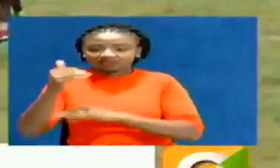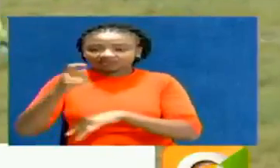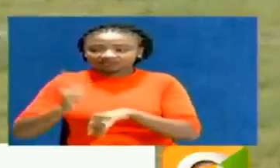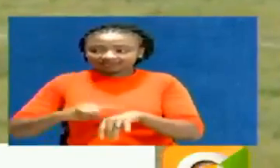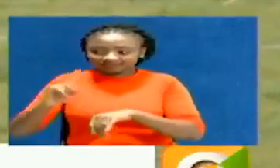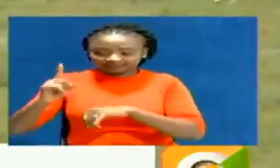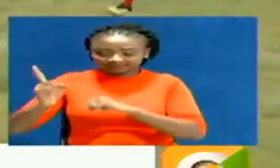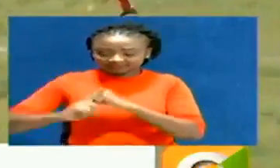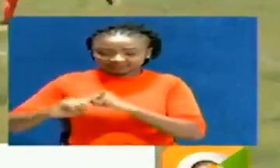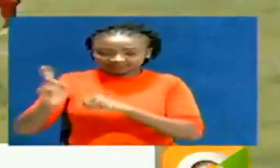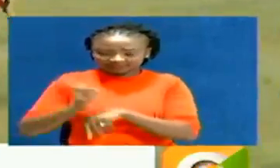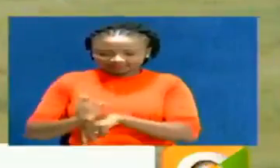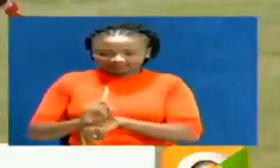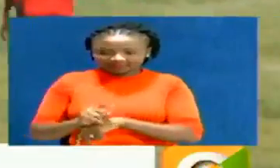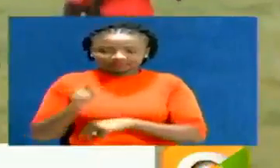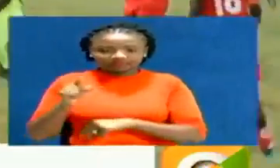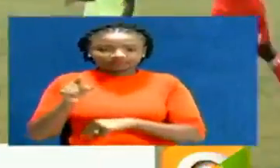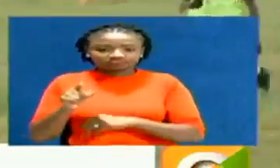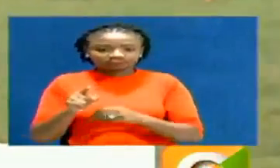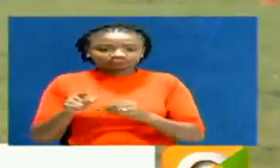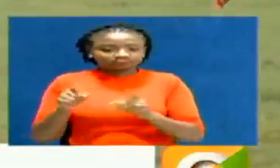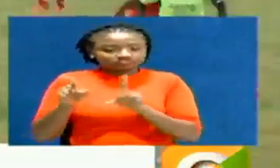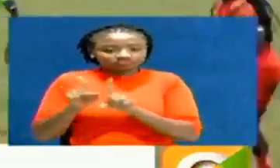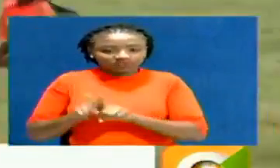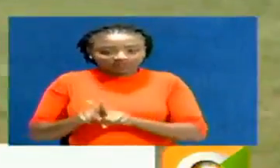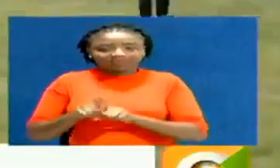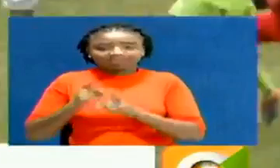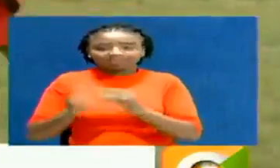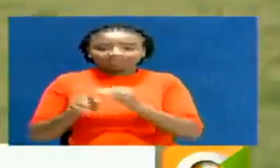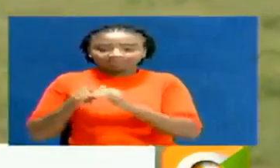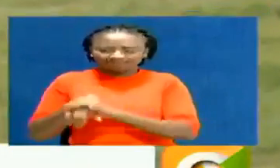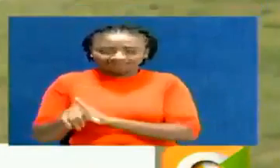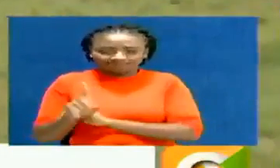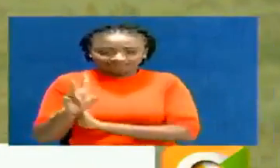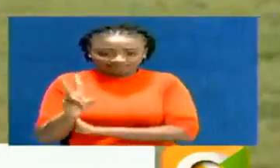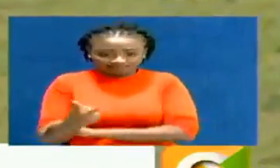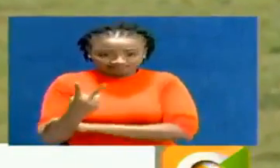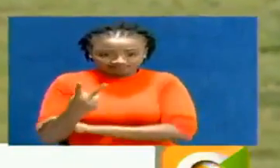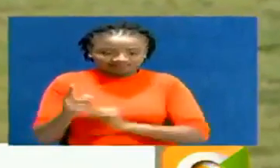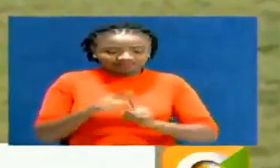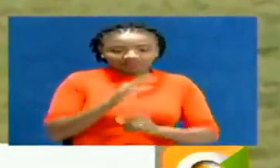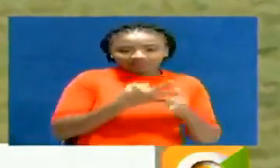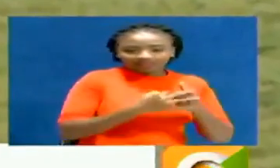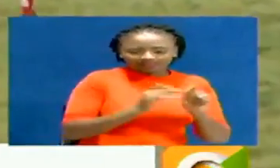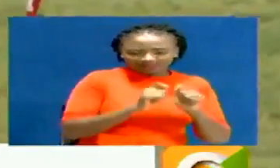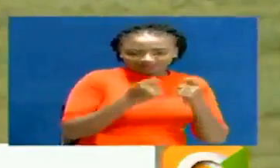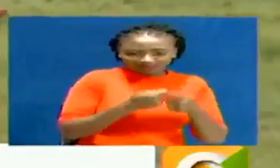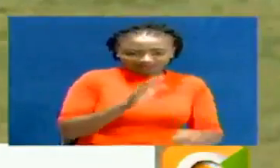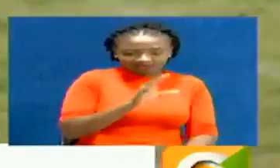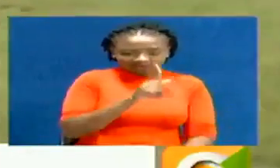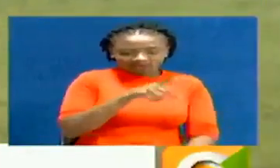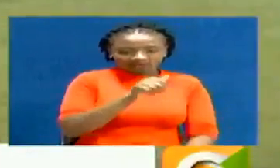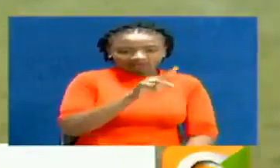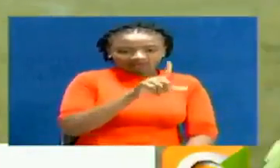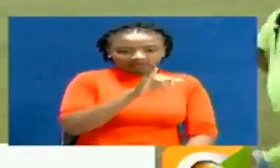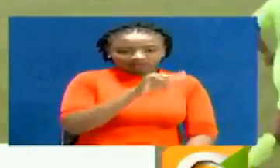6 minutes. Wamboi was involved in the creation of the second goal after her shot was parried away by Kibera Soccer's custodian Pauline